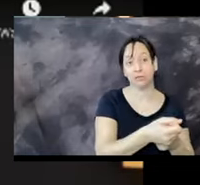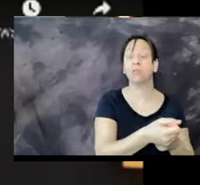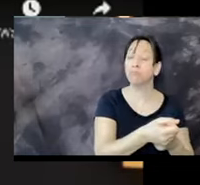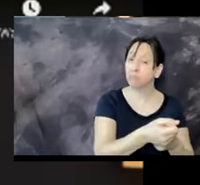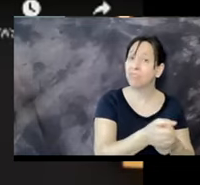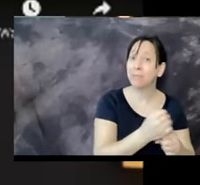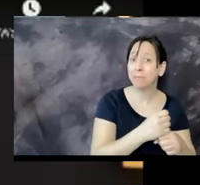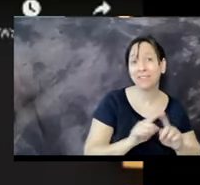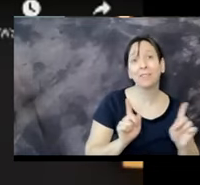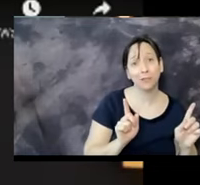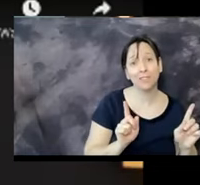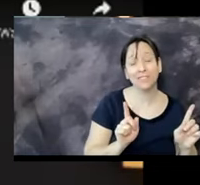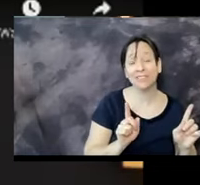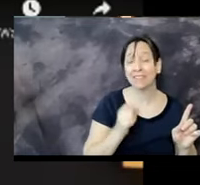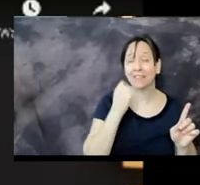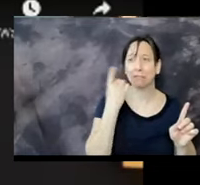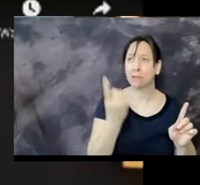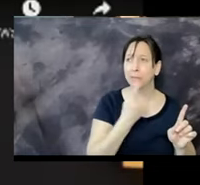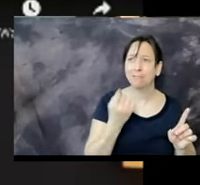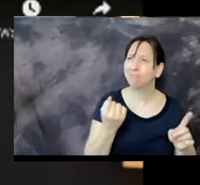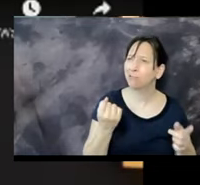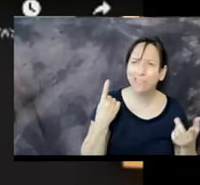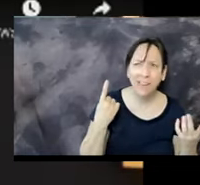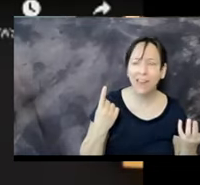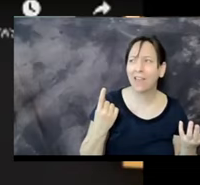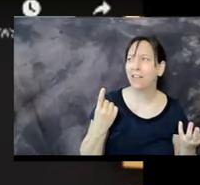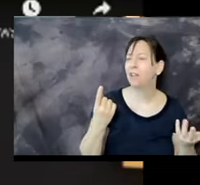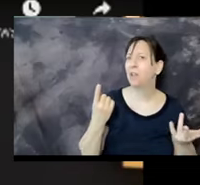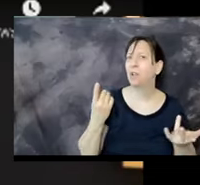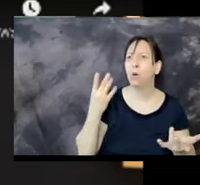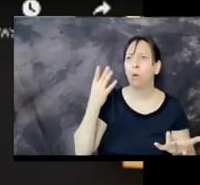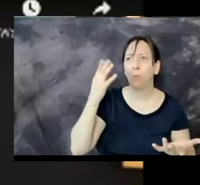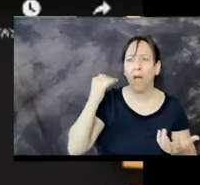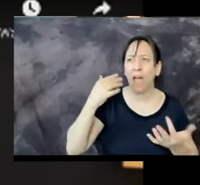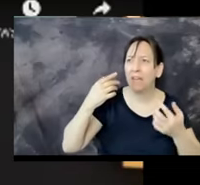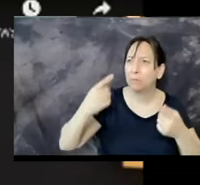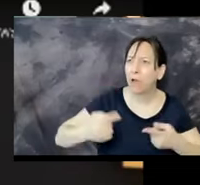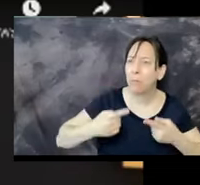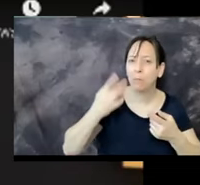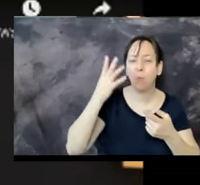in what you're not understanding and what's causing you to have setbacks.